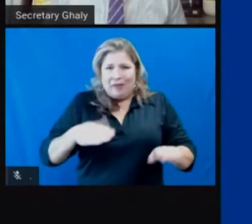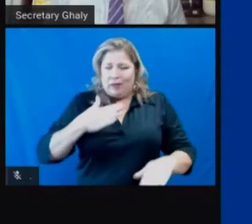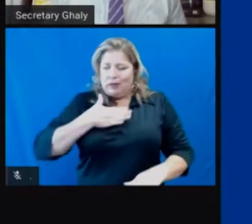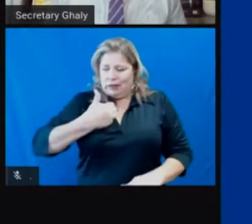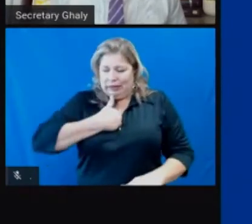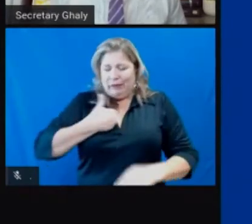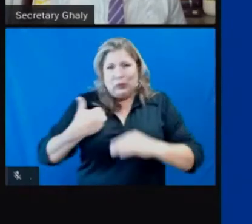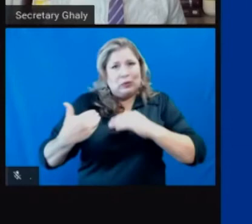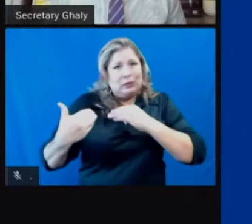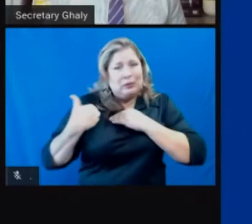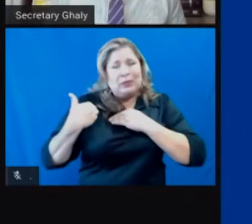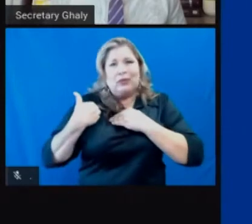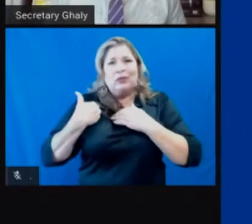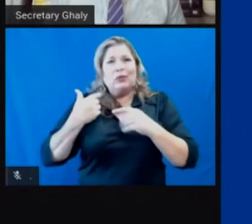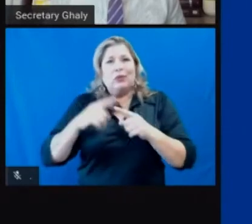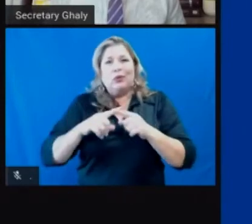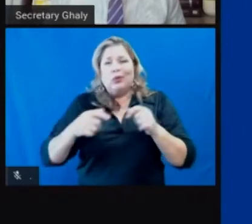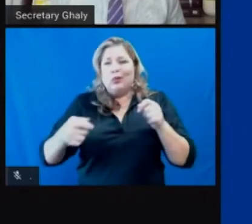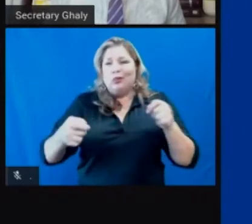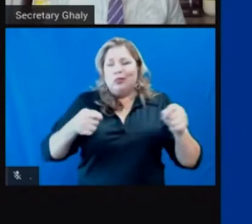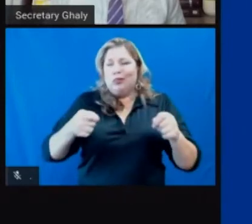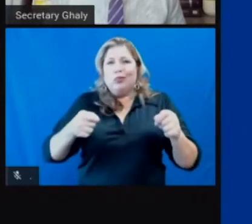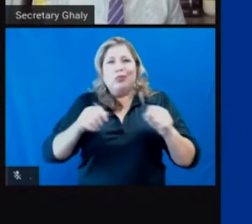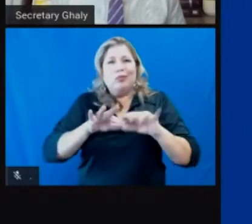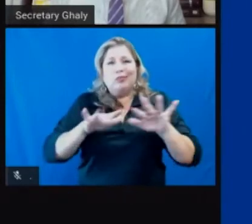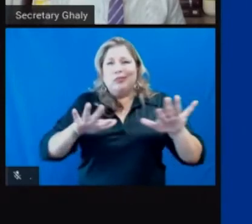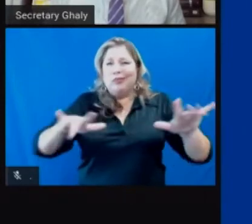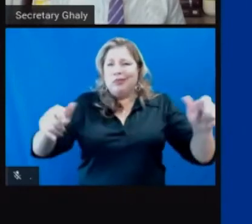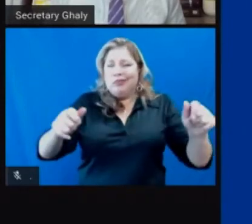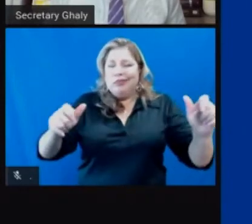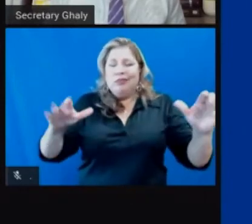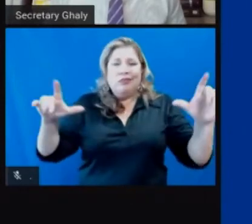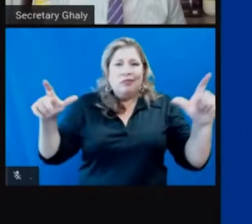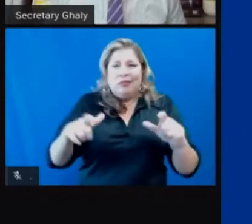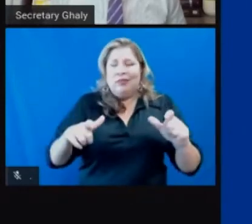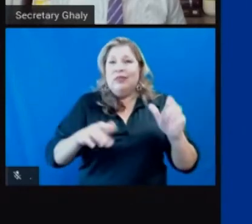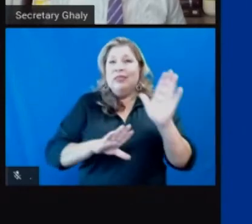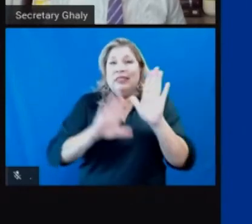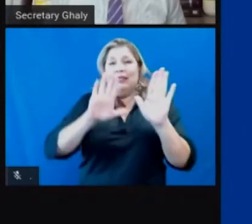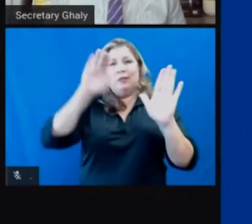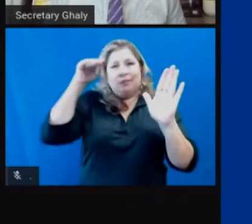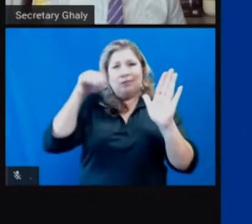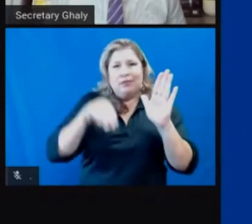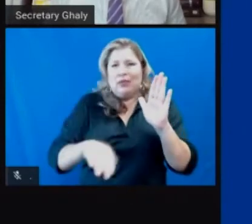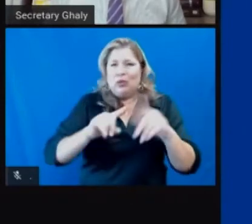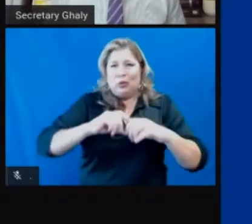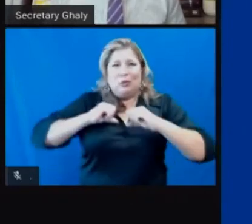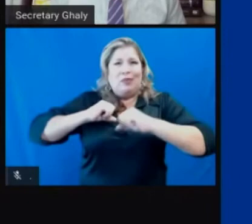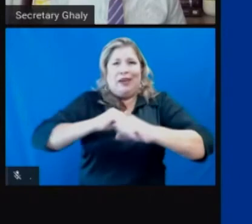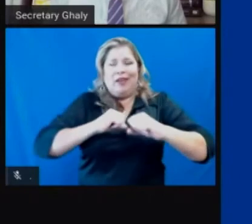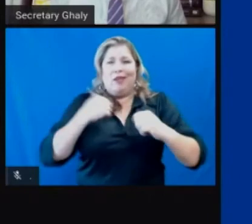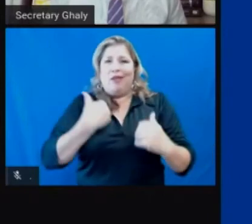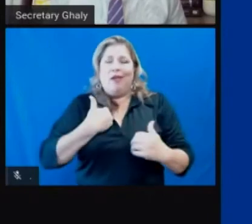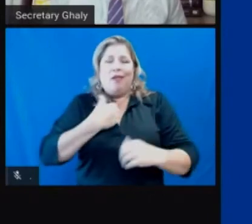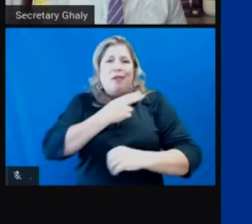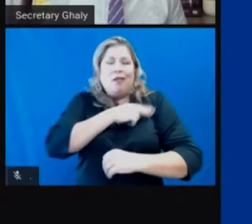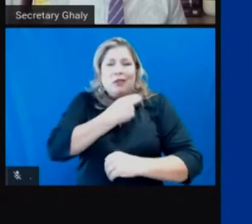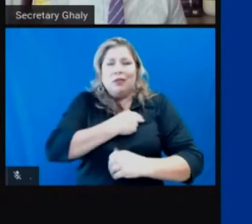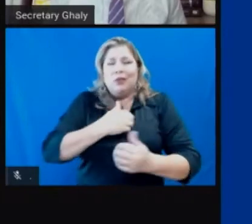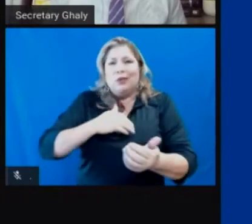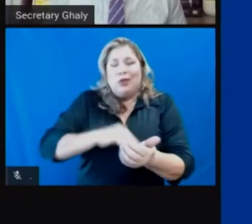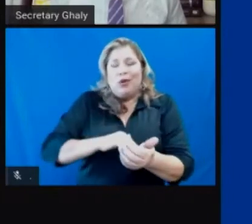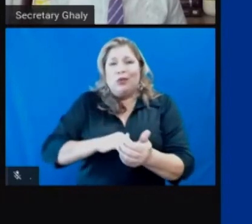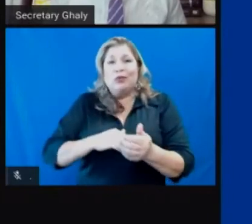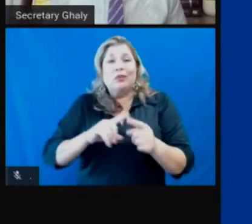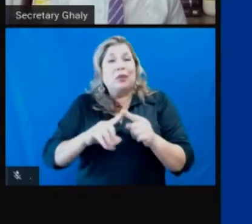down, protect our systems and our healthcare delivery system, but most of all, to support